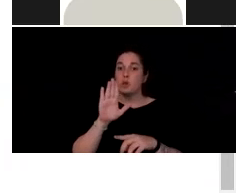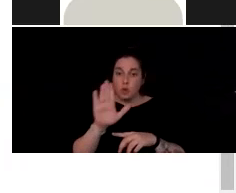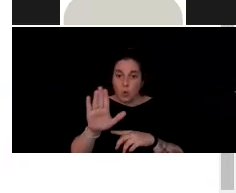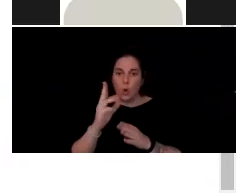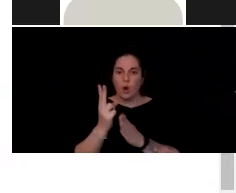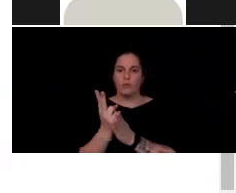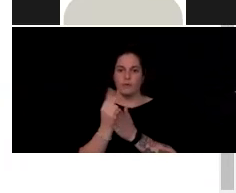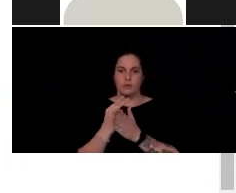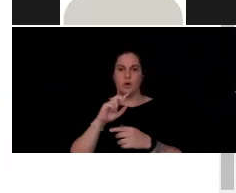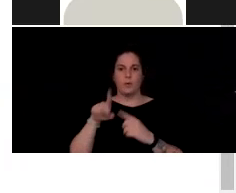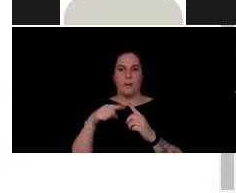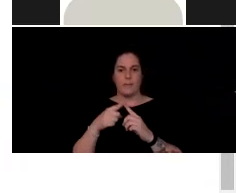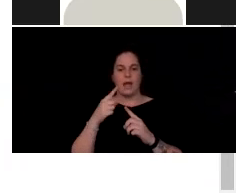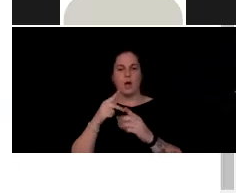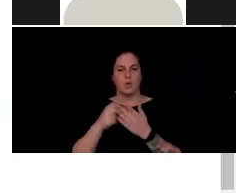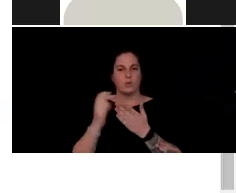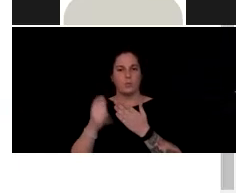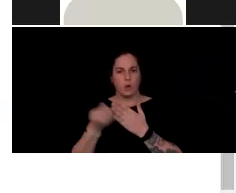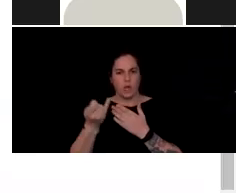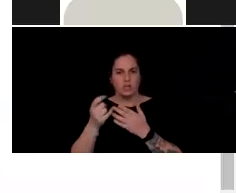project details?